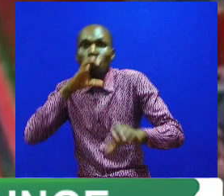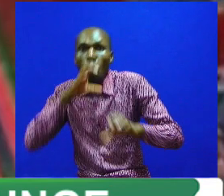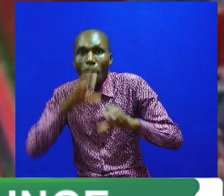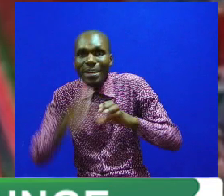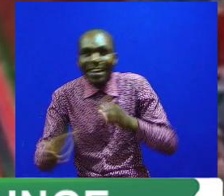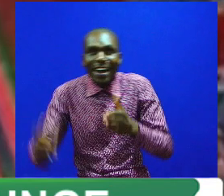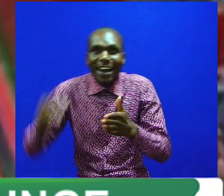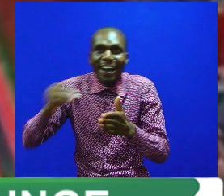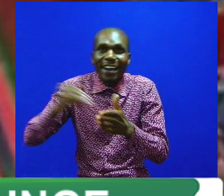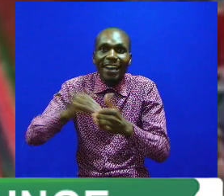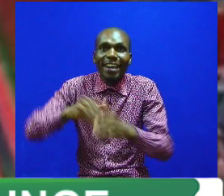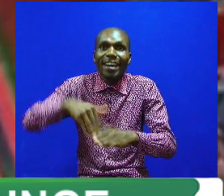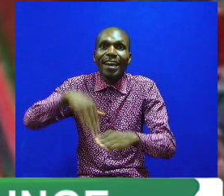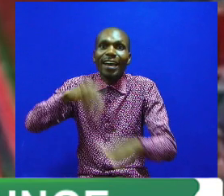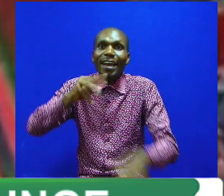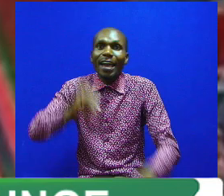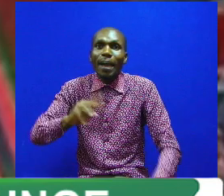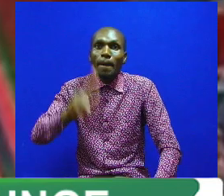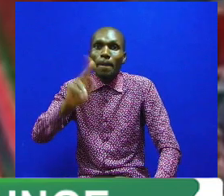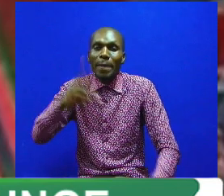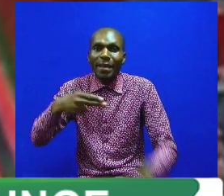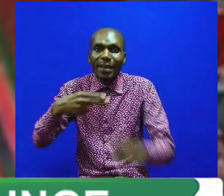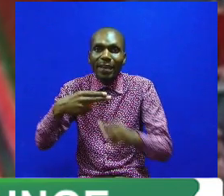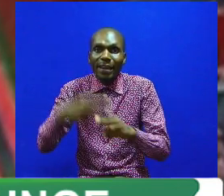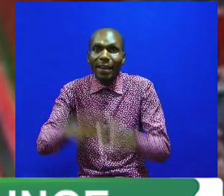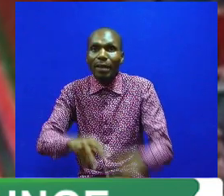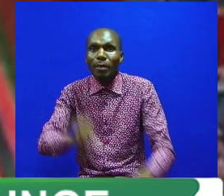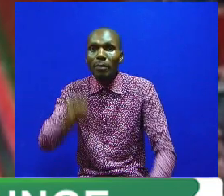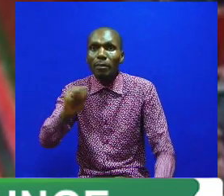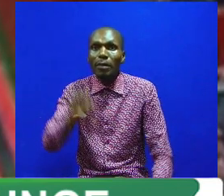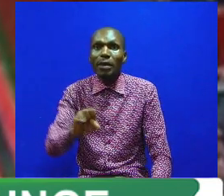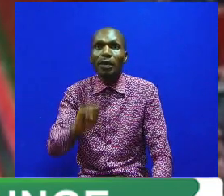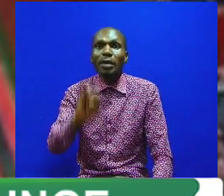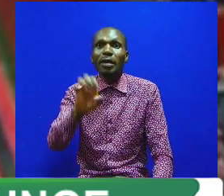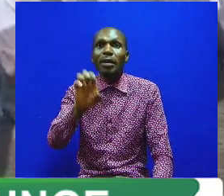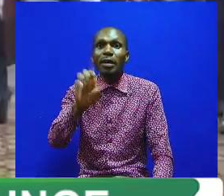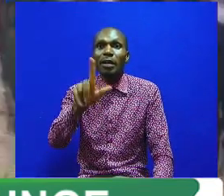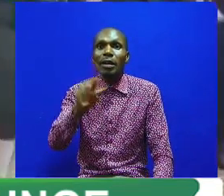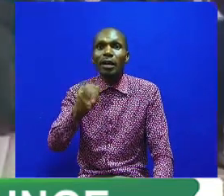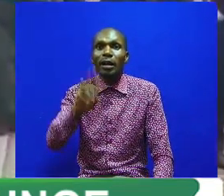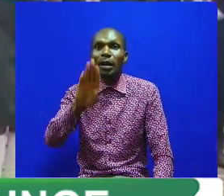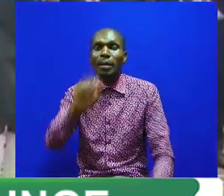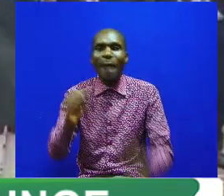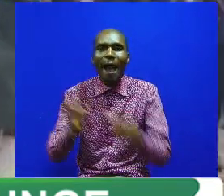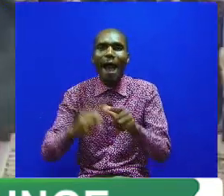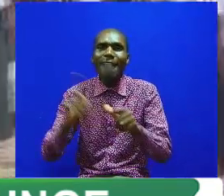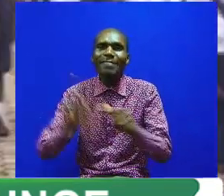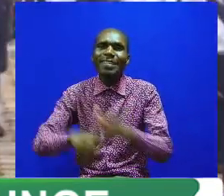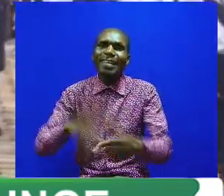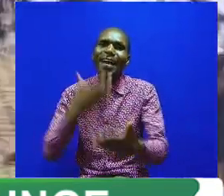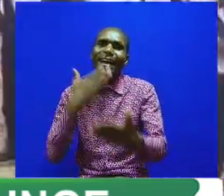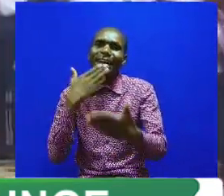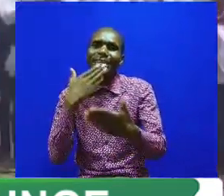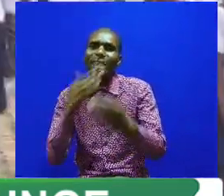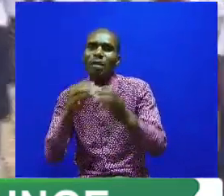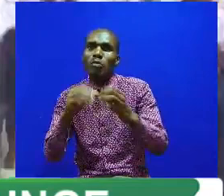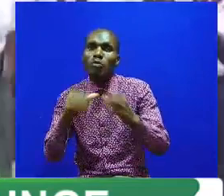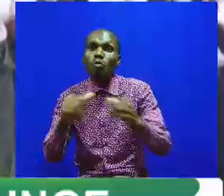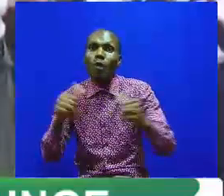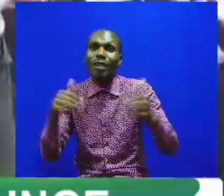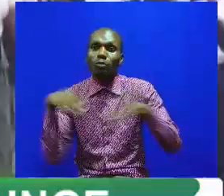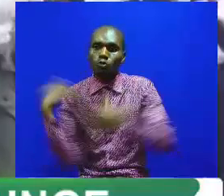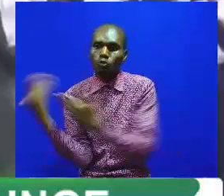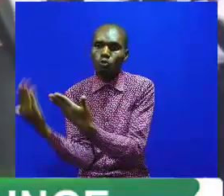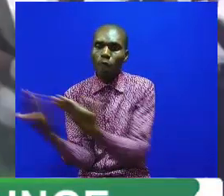kenigo mubungo we muhaya omboko milemba, akambu ya kuchia semo sangere kanoyo, aso kumwarikania na